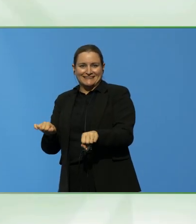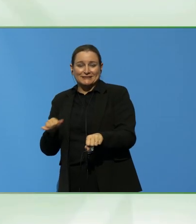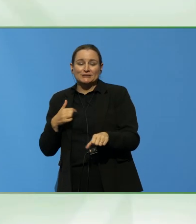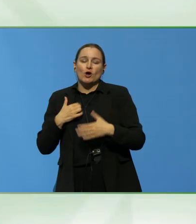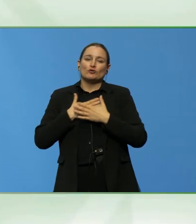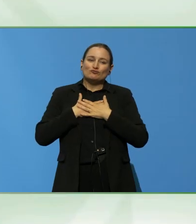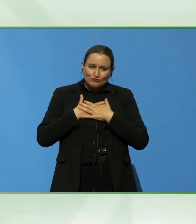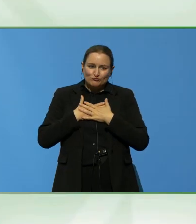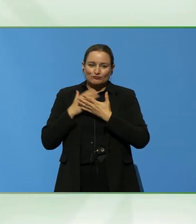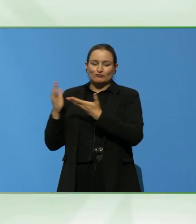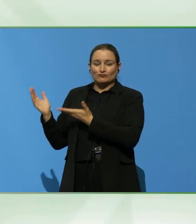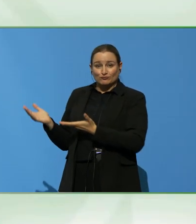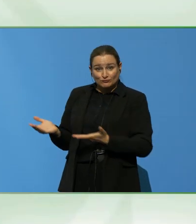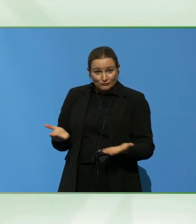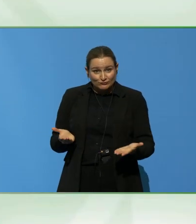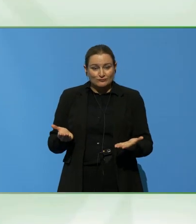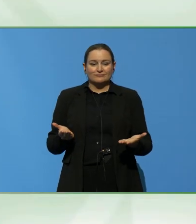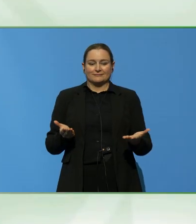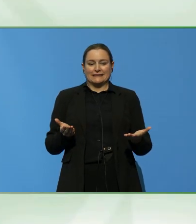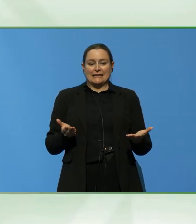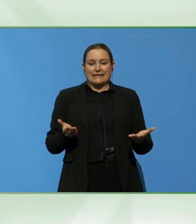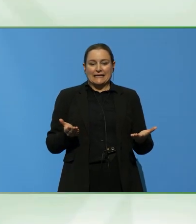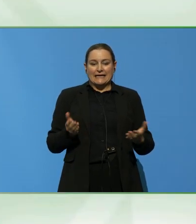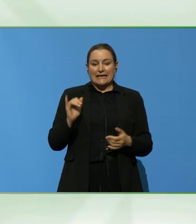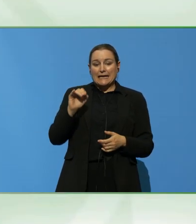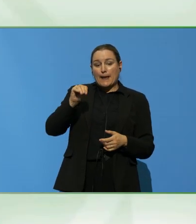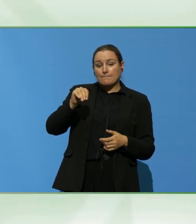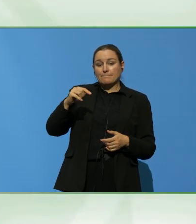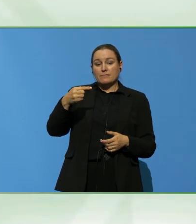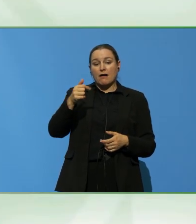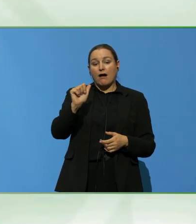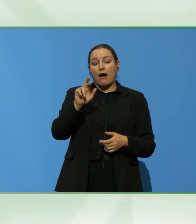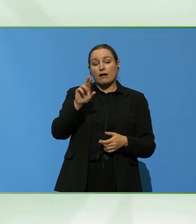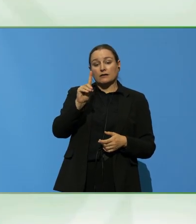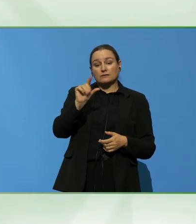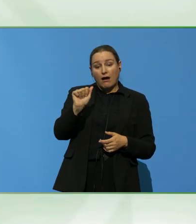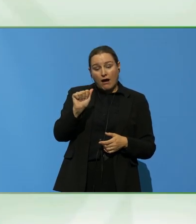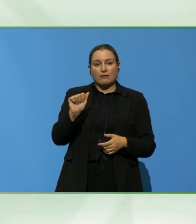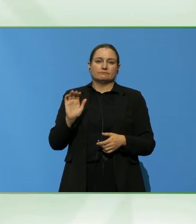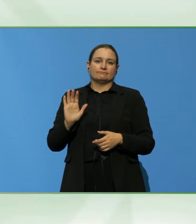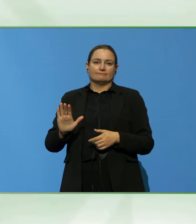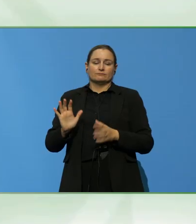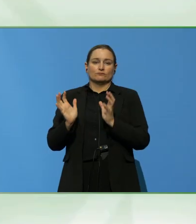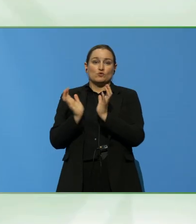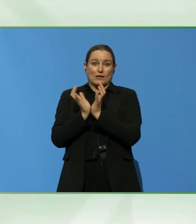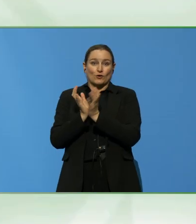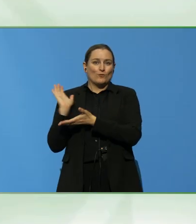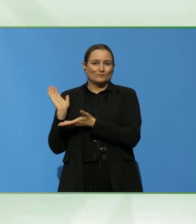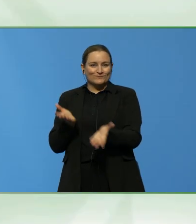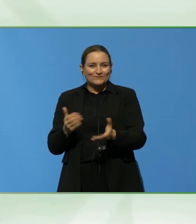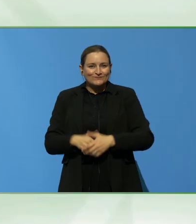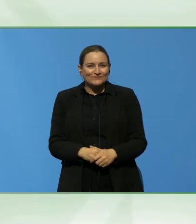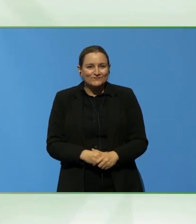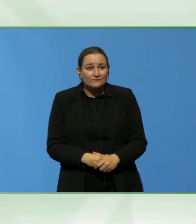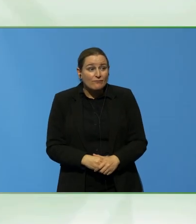with us again Irmgarda from UNESCO. Thank you for being with us, and the stage is yours.